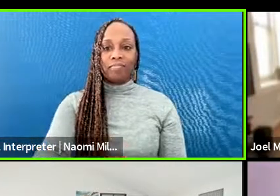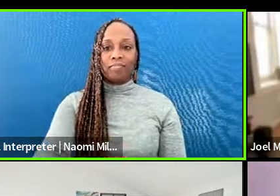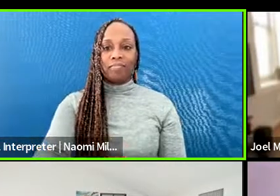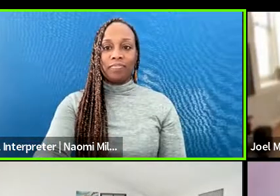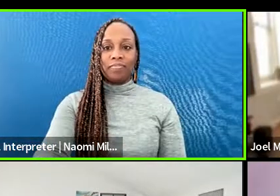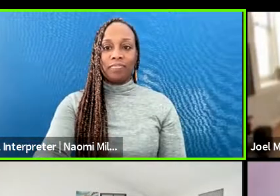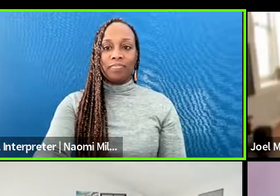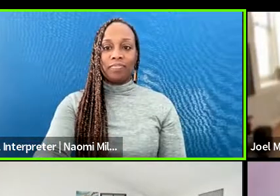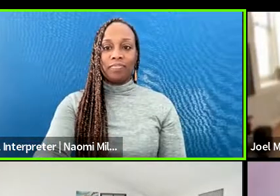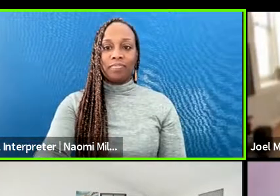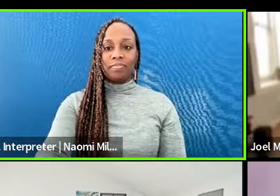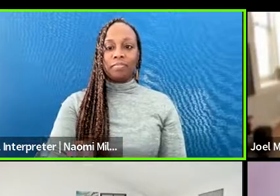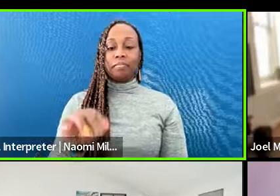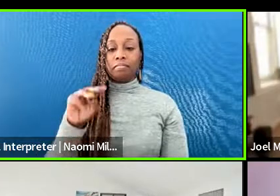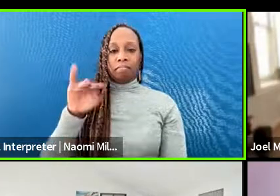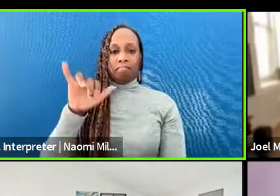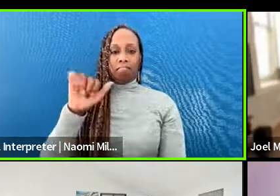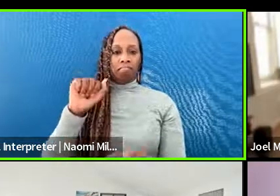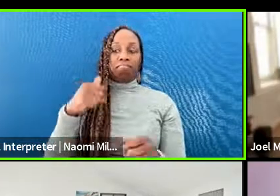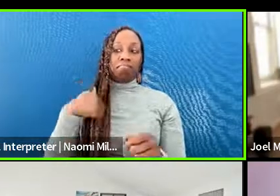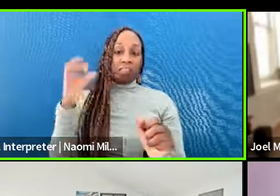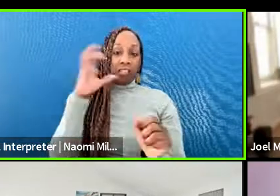I guess I can start.